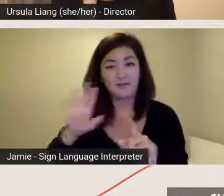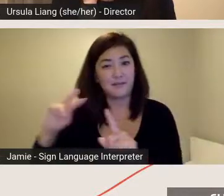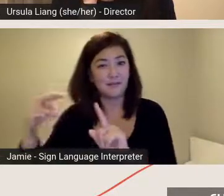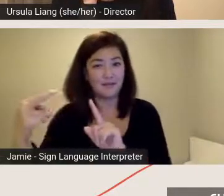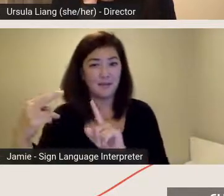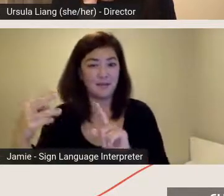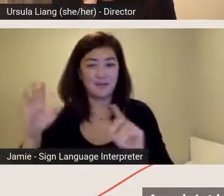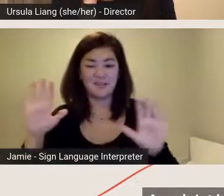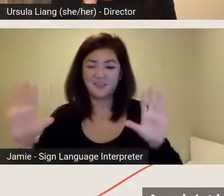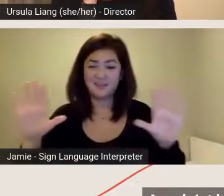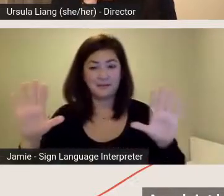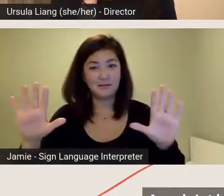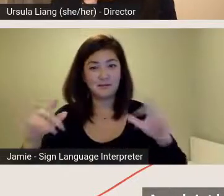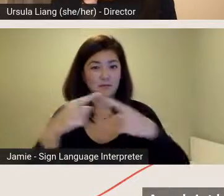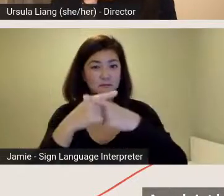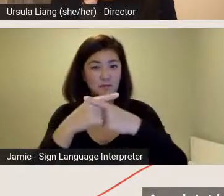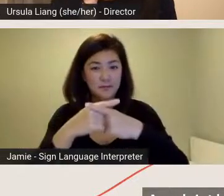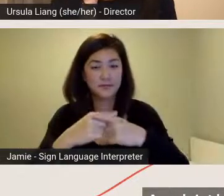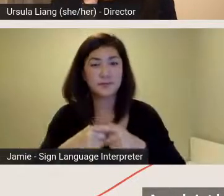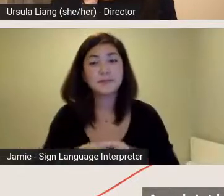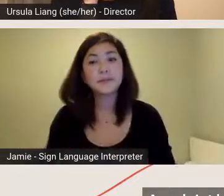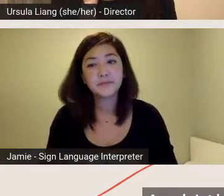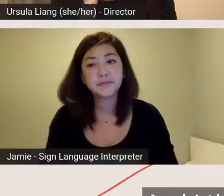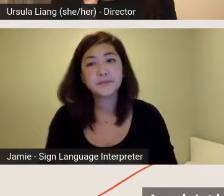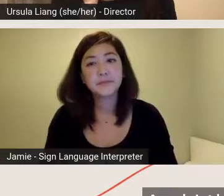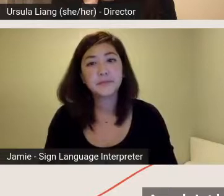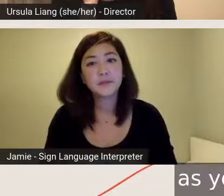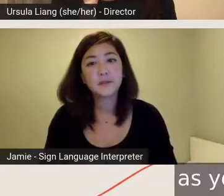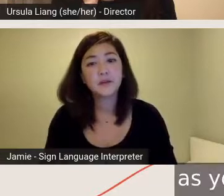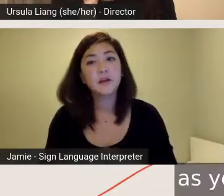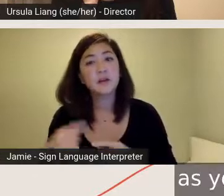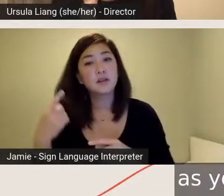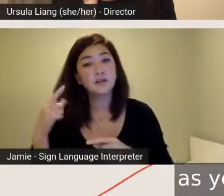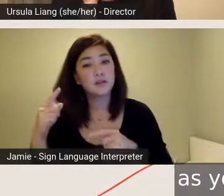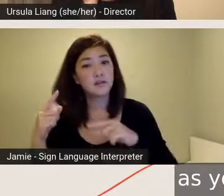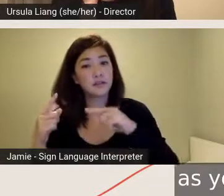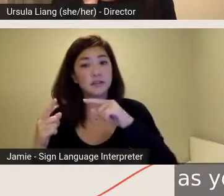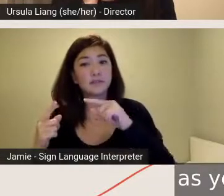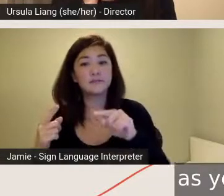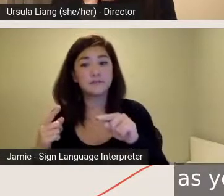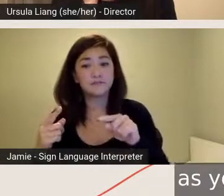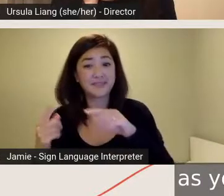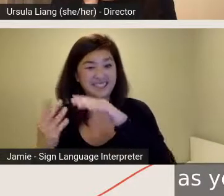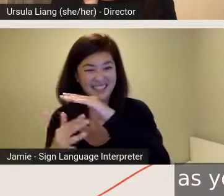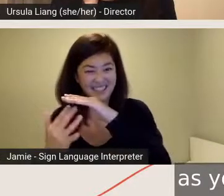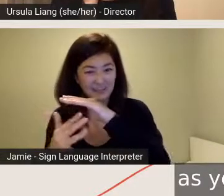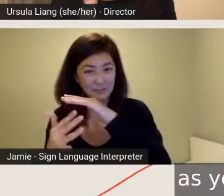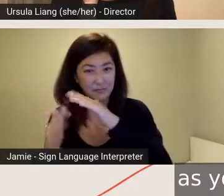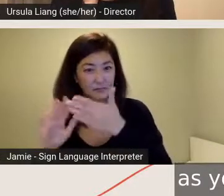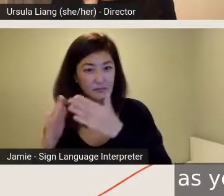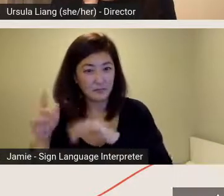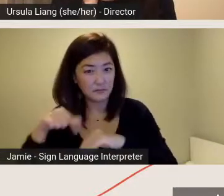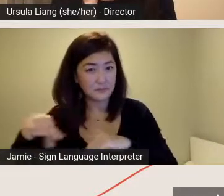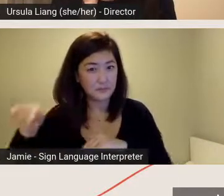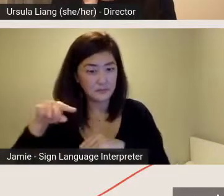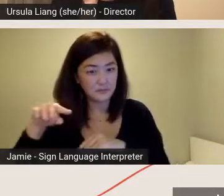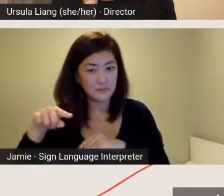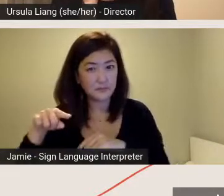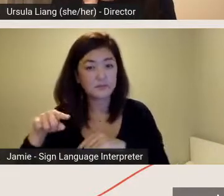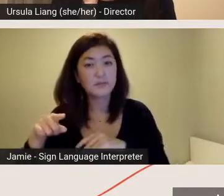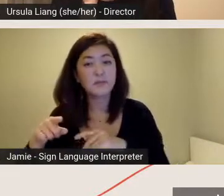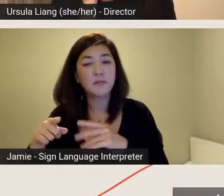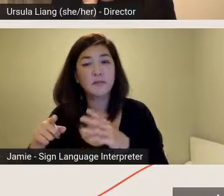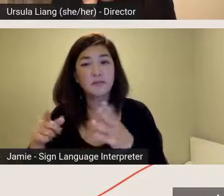the communities is. And I think, you know, for an immigrant community, as you get through the generations and stuff, you start to, you're able